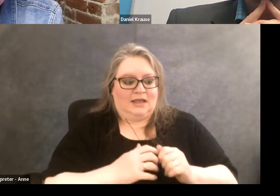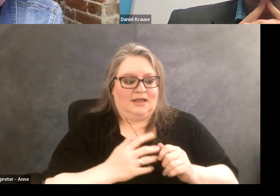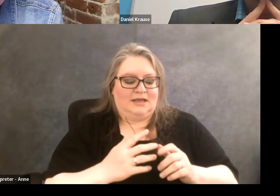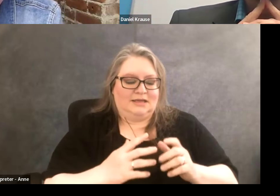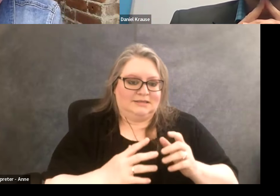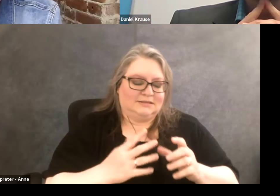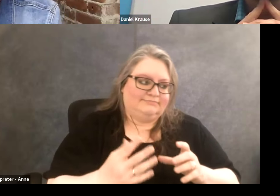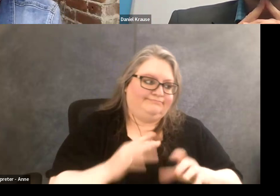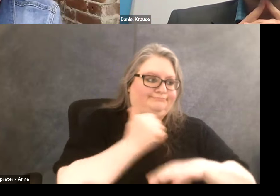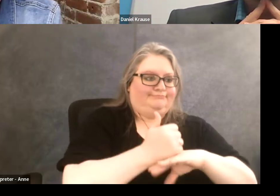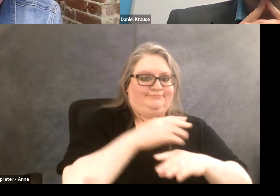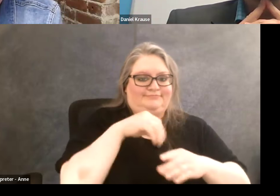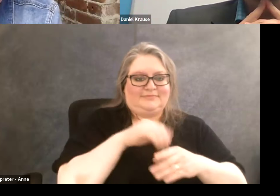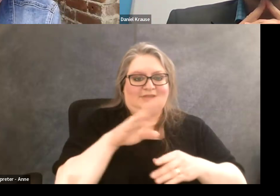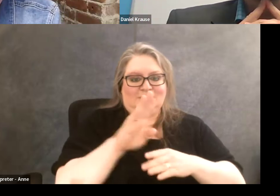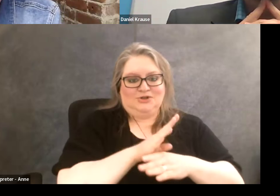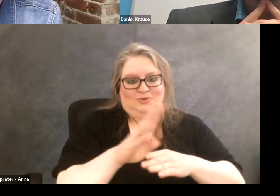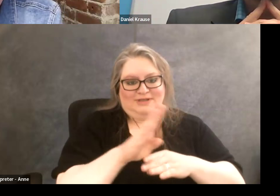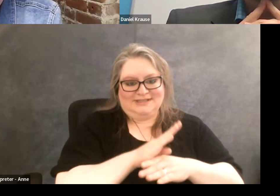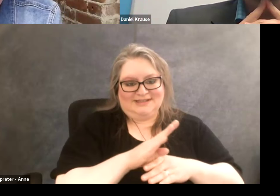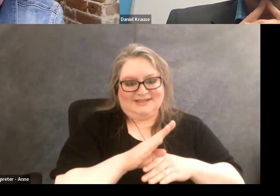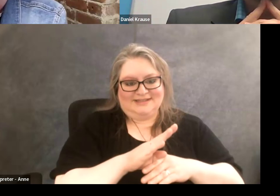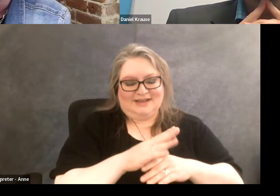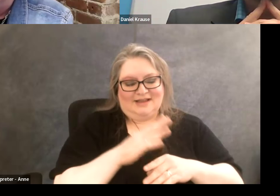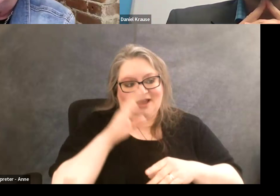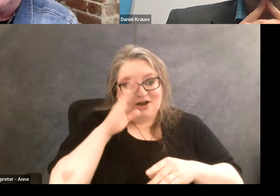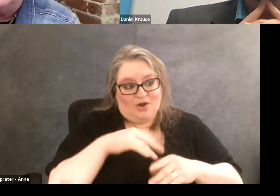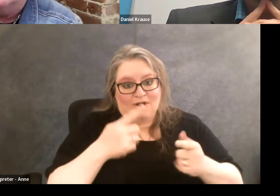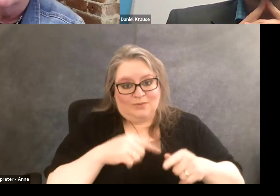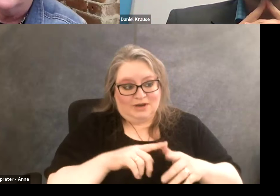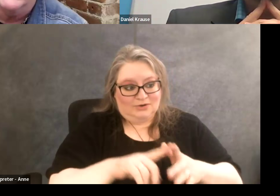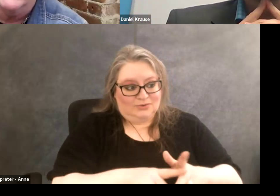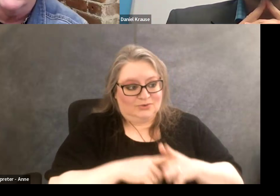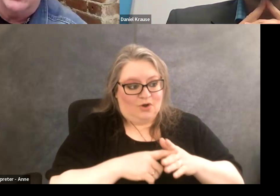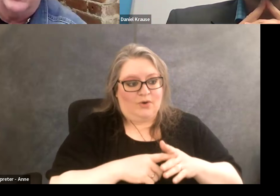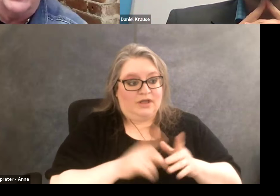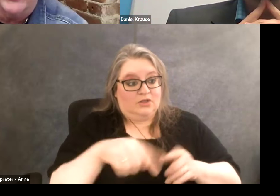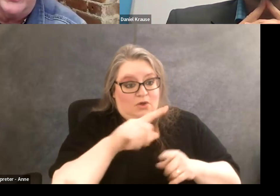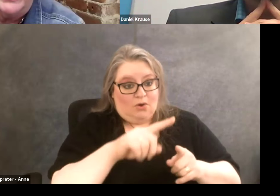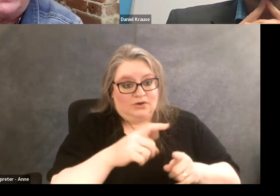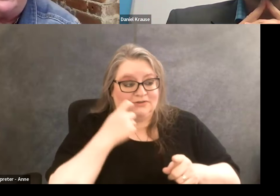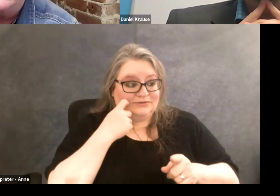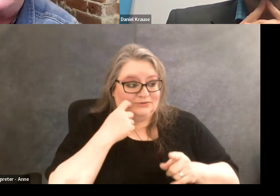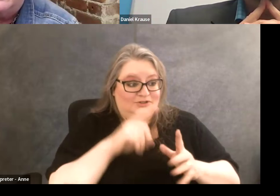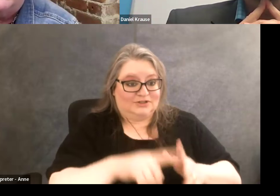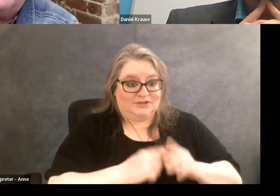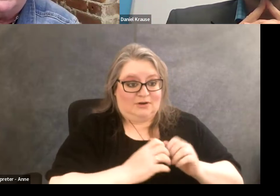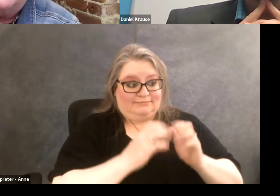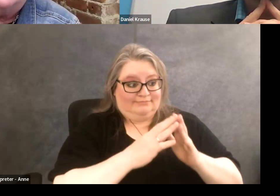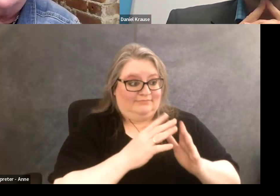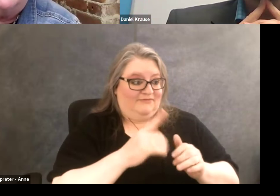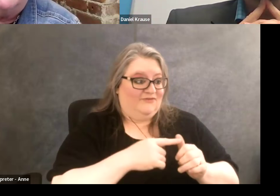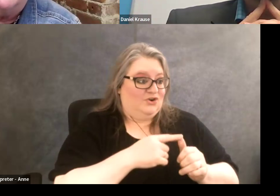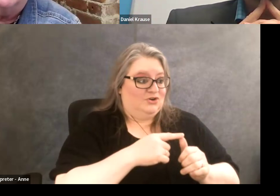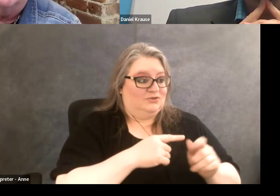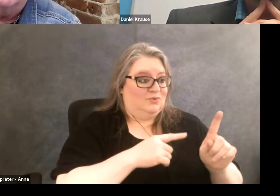business. Knowing as you go in, those of you that are in your first, 1 to 3 years,